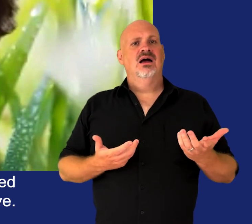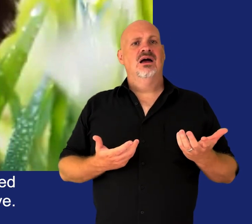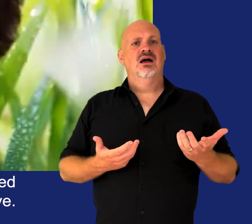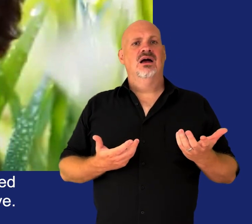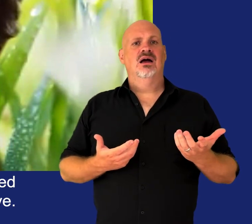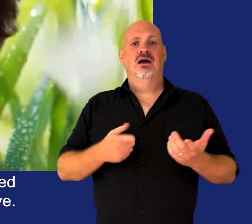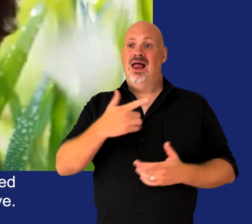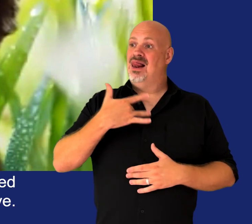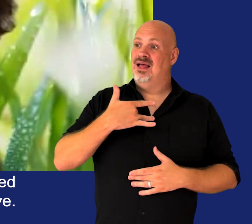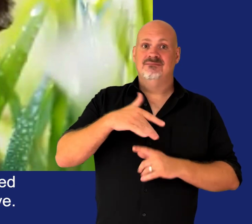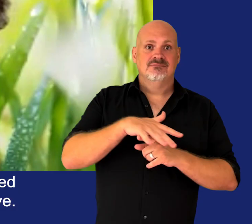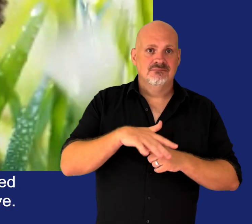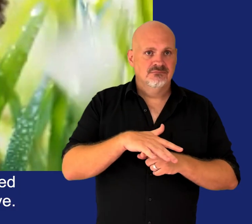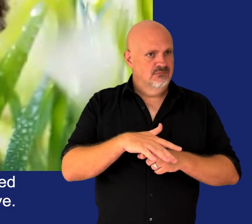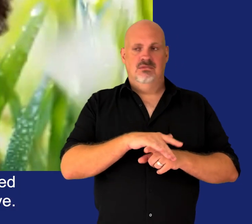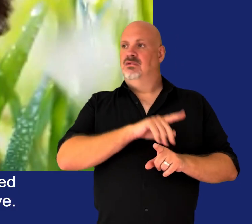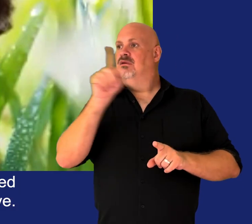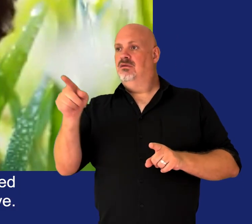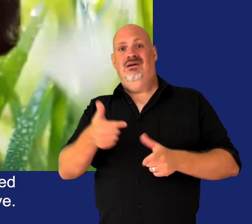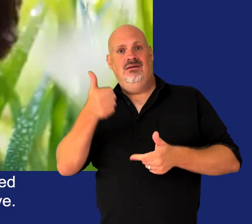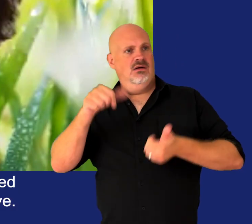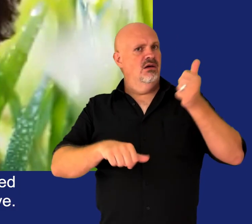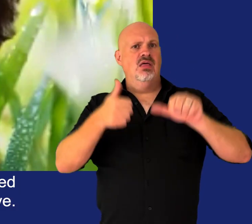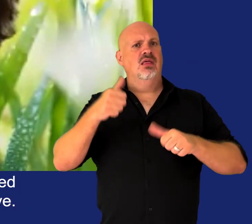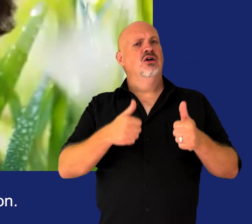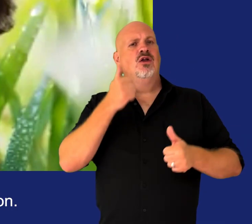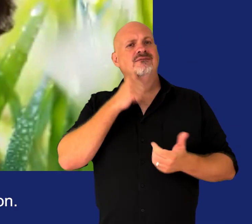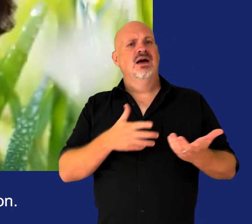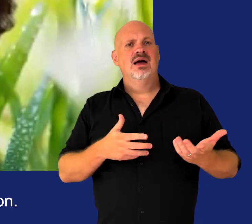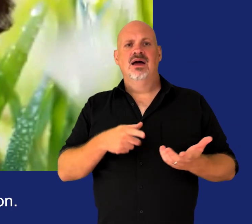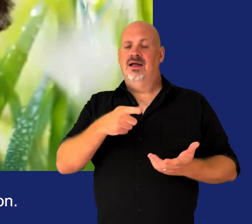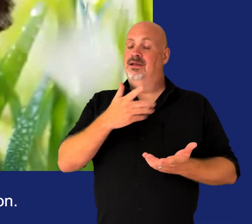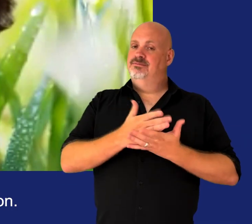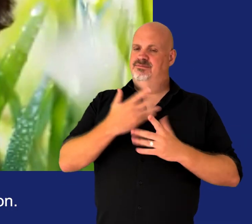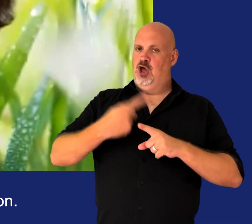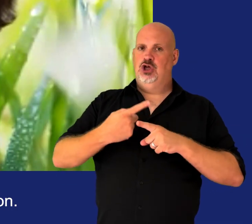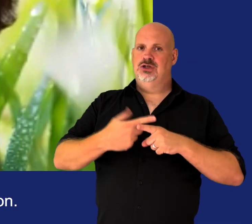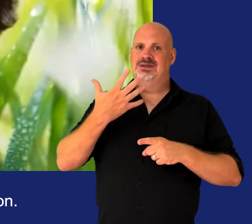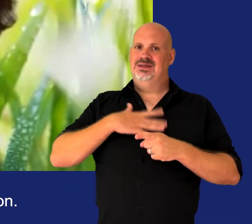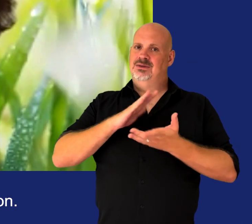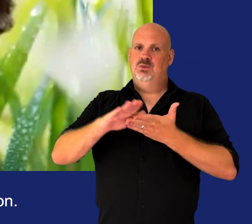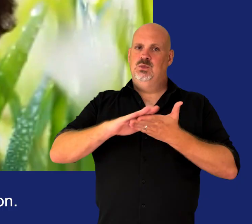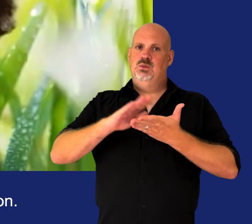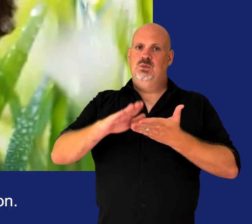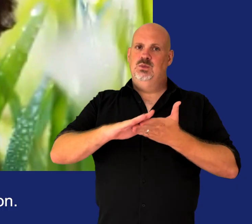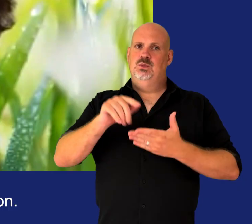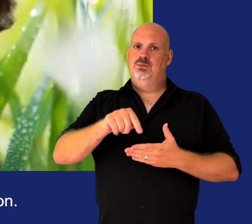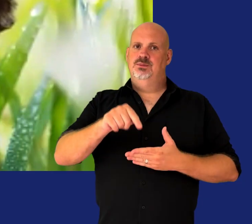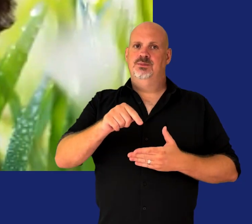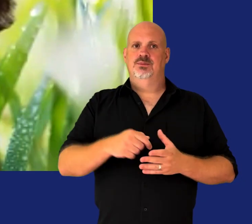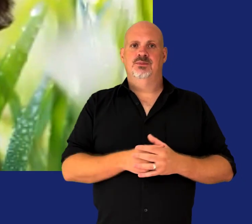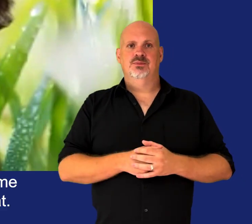get treated differently according to where you live. And I think it needs urgent